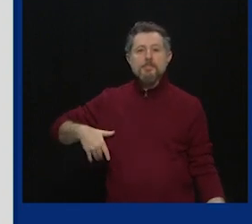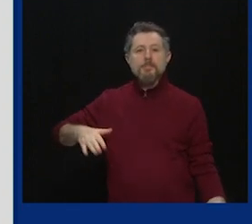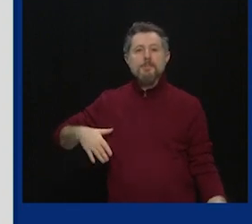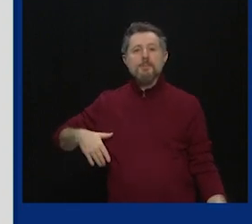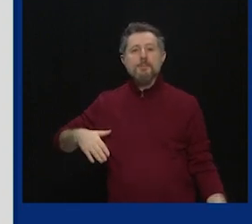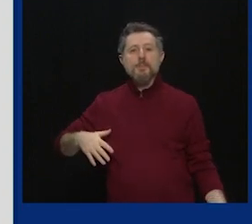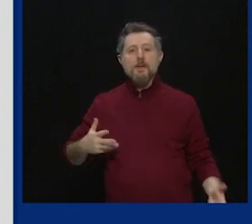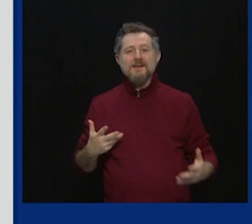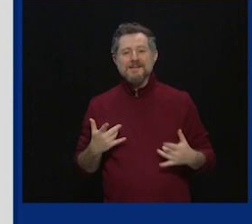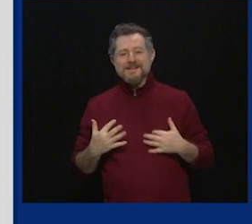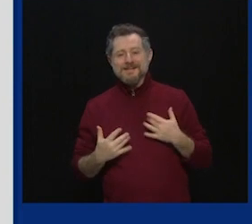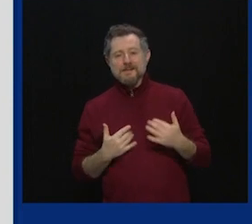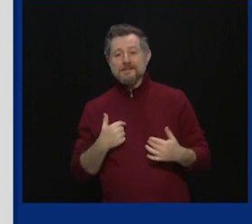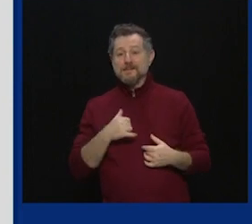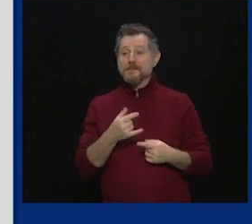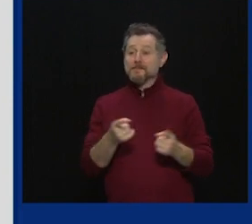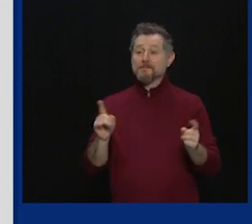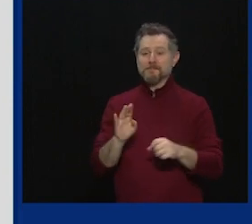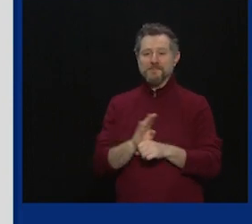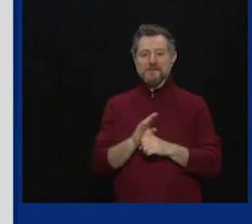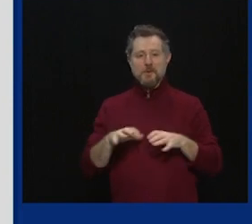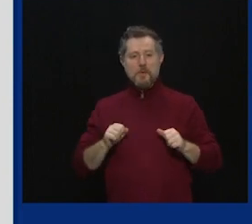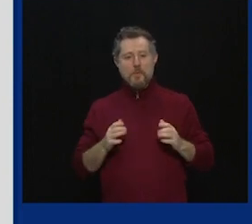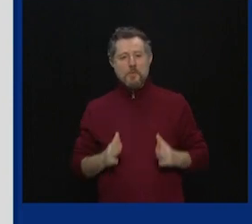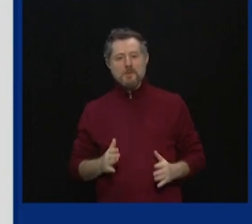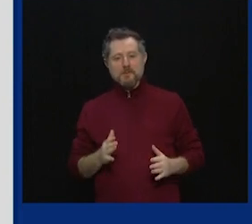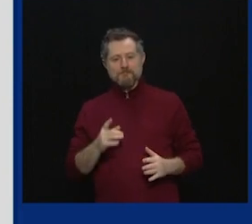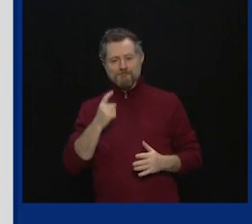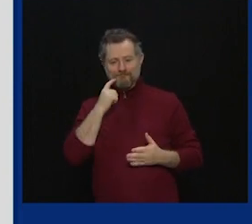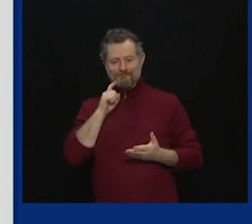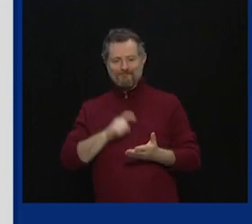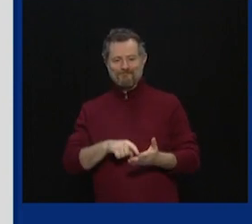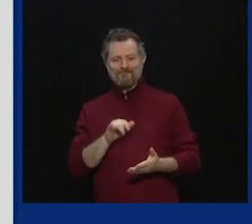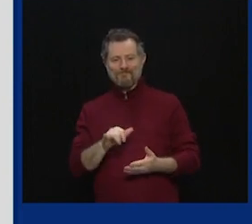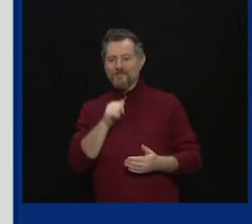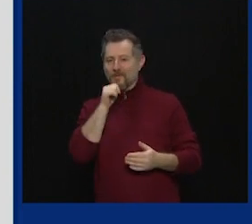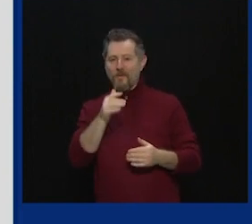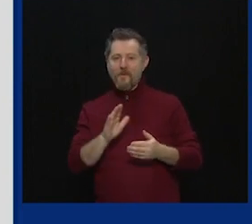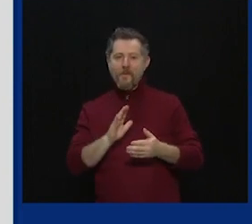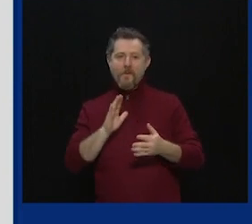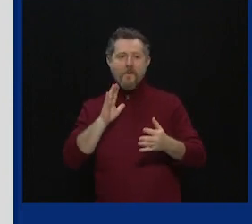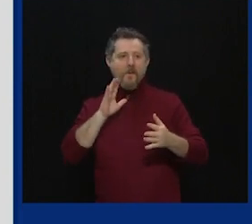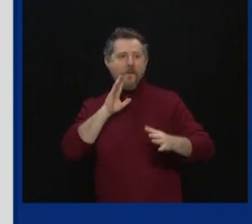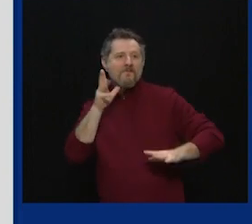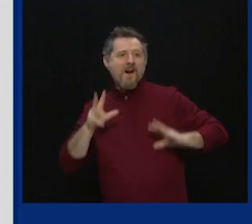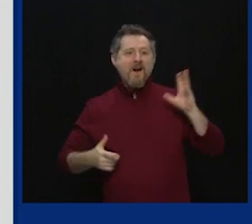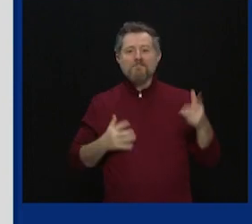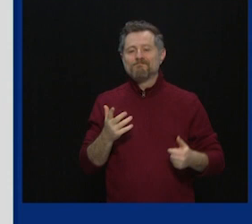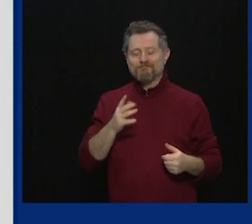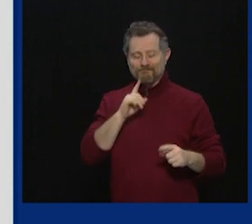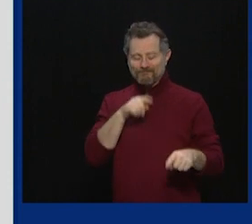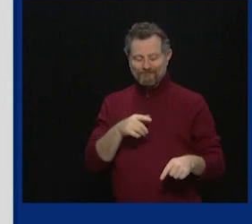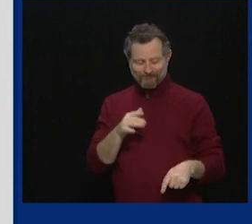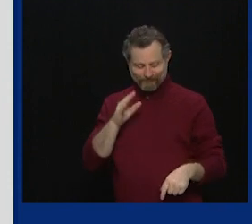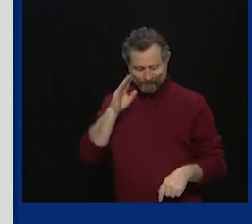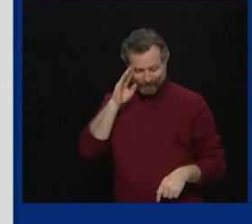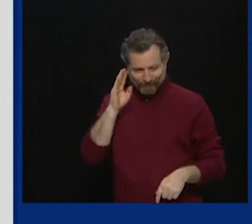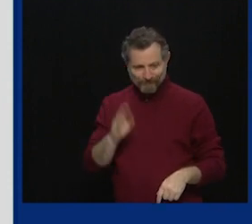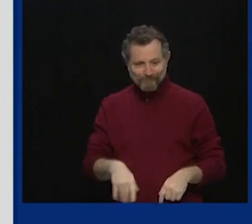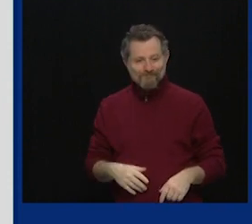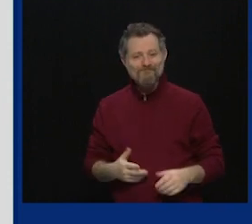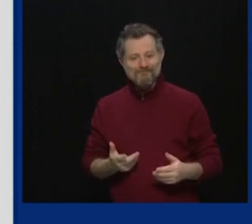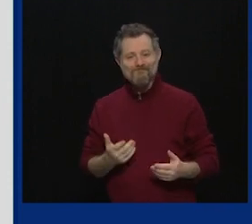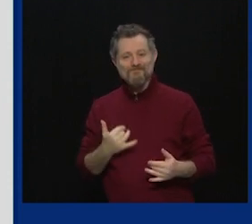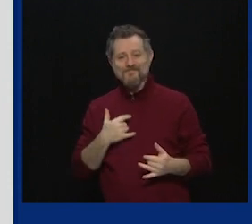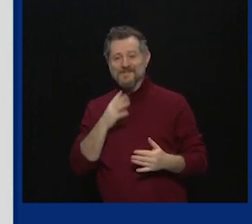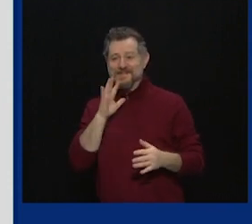an overreaction. It took us a while to get to a point where I could actually point to numbers and say, my friends, we're not trending in the right direction. We have